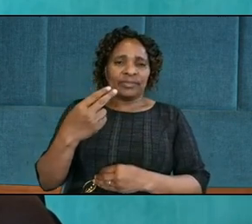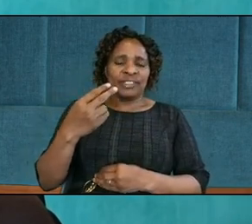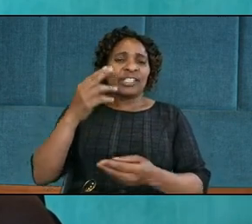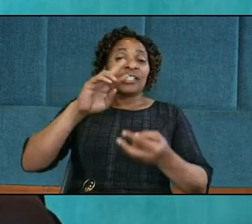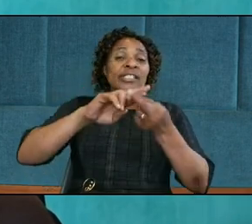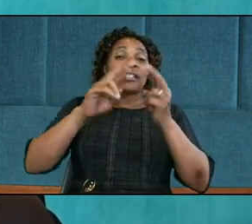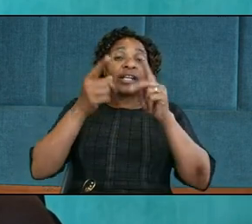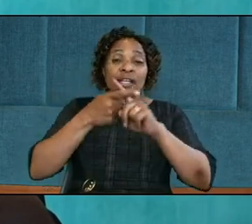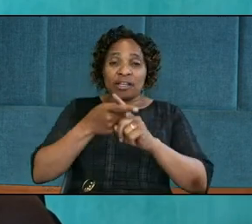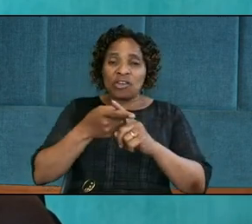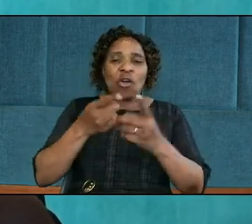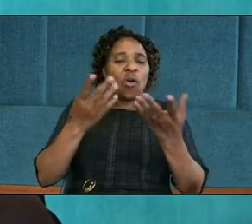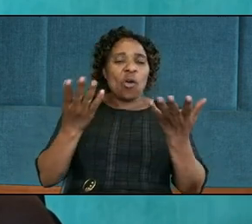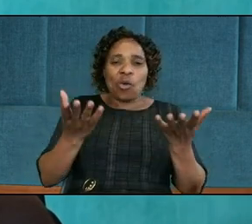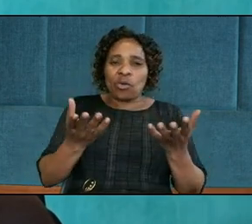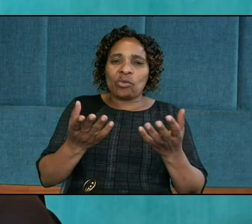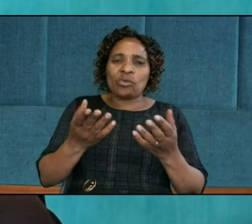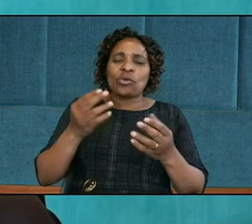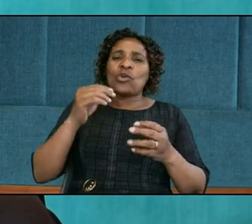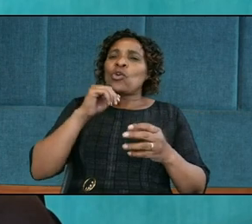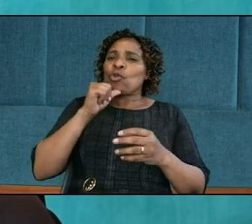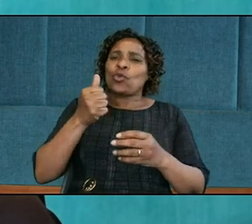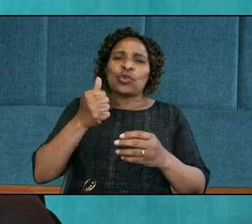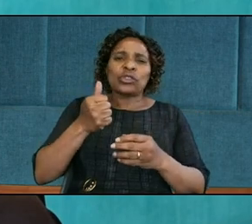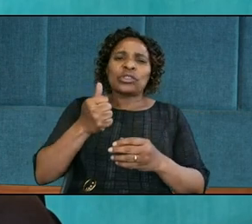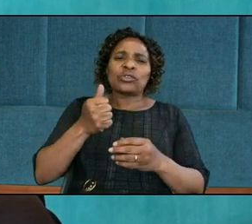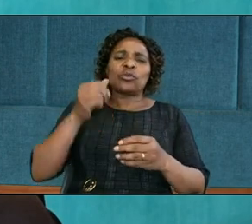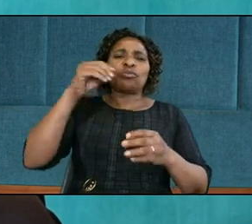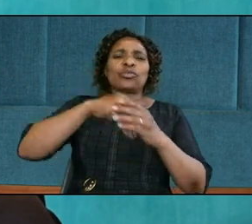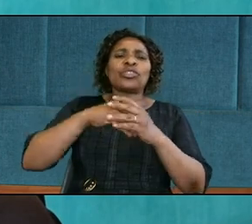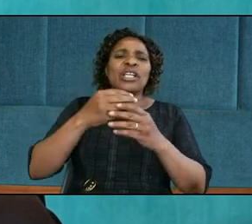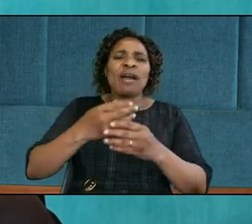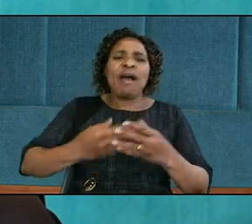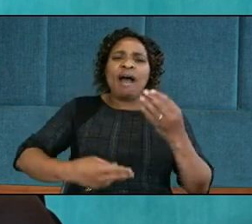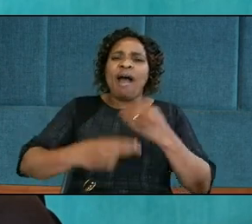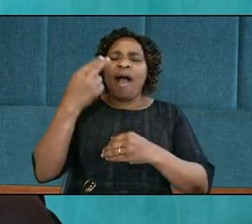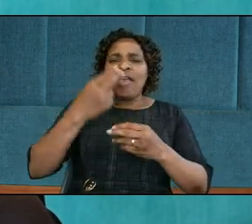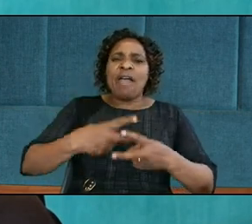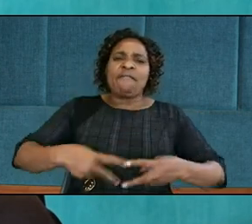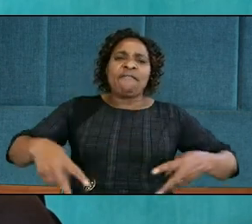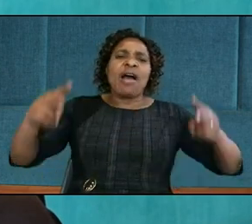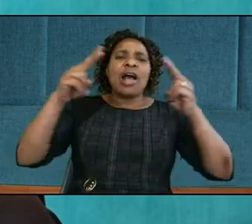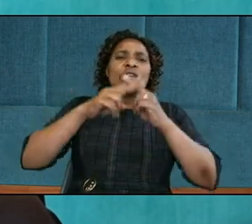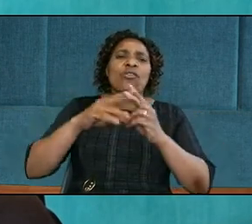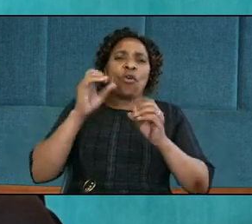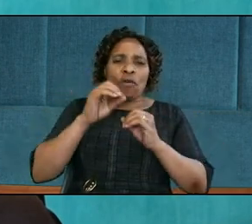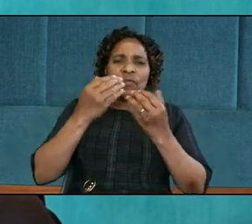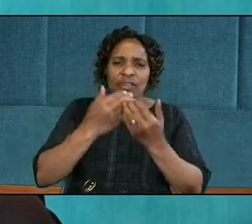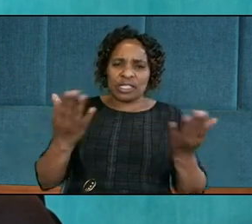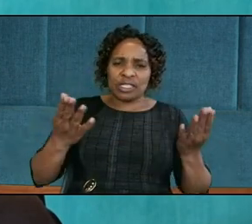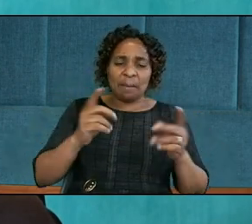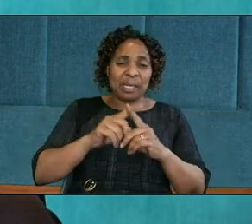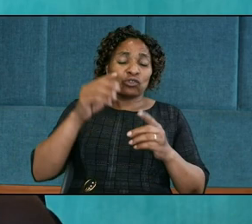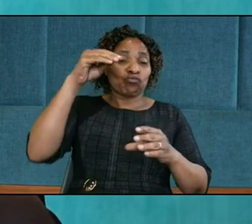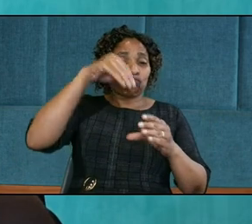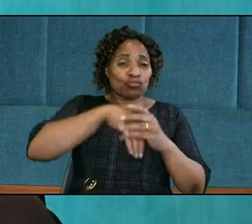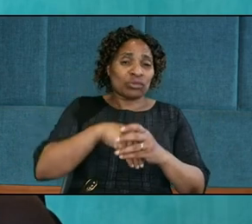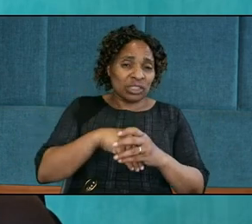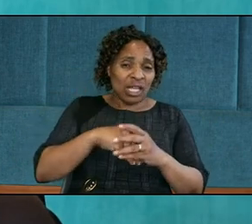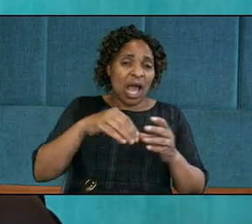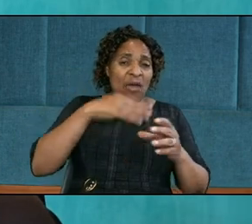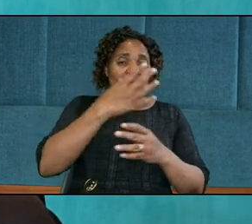a high standard, not to put a high value or put a high value or put yourself out there too